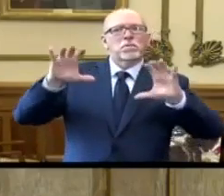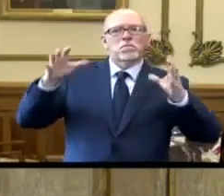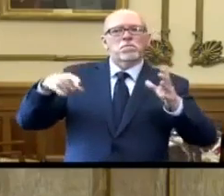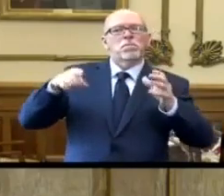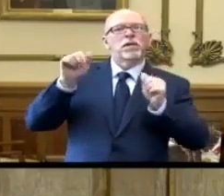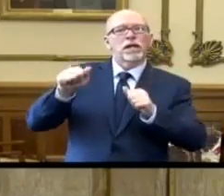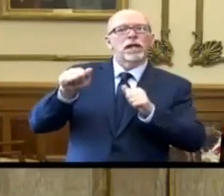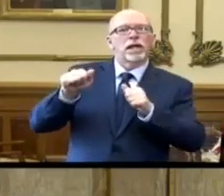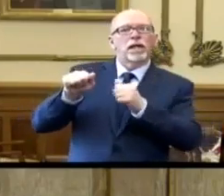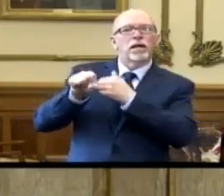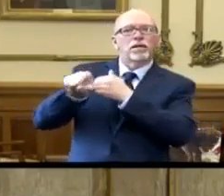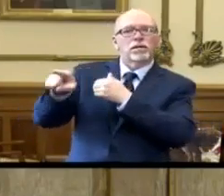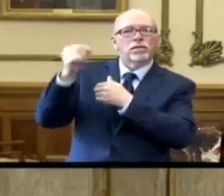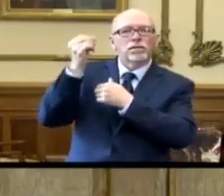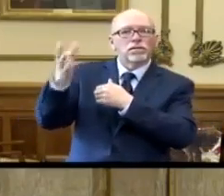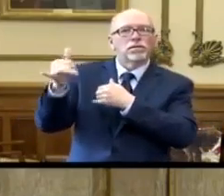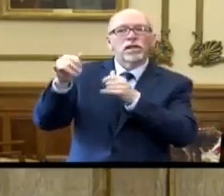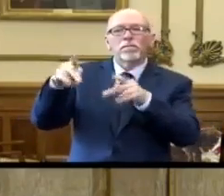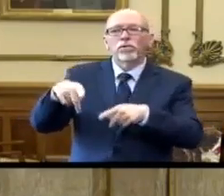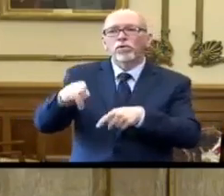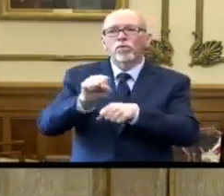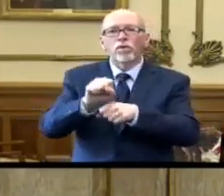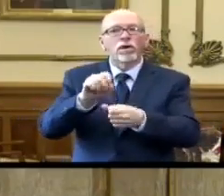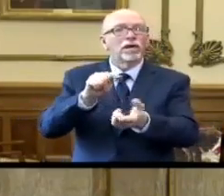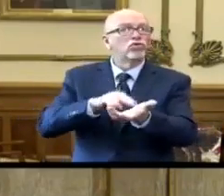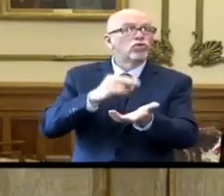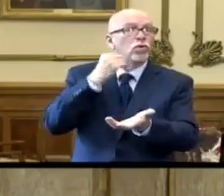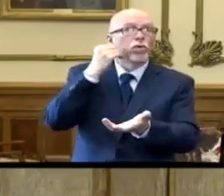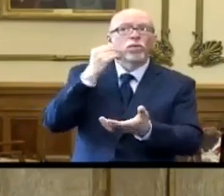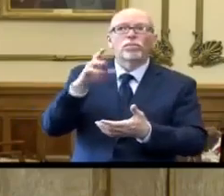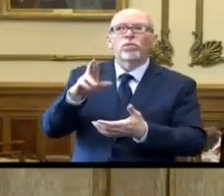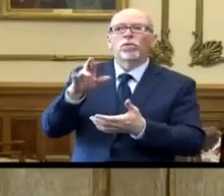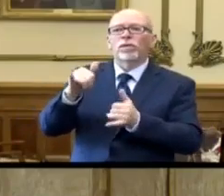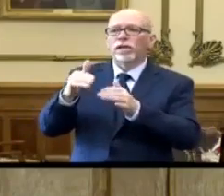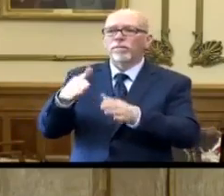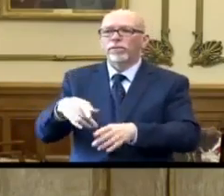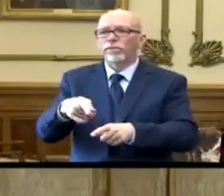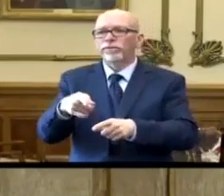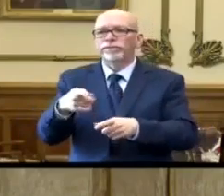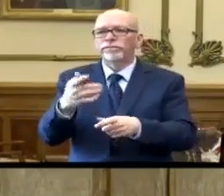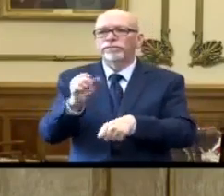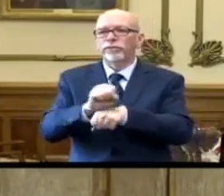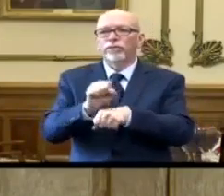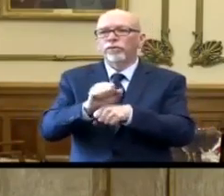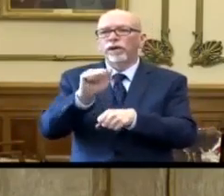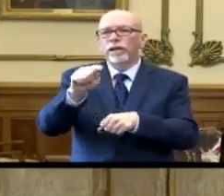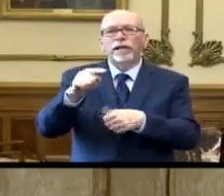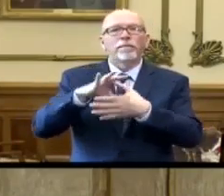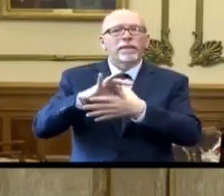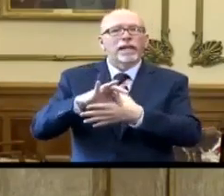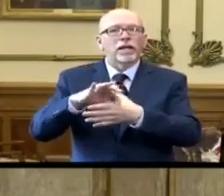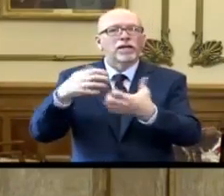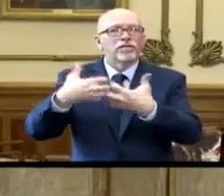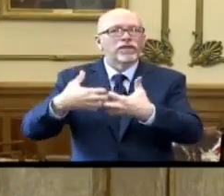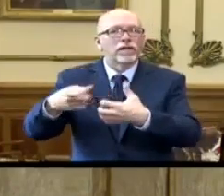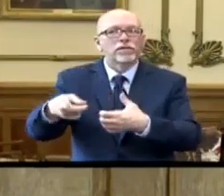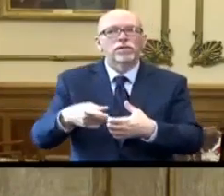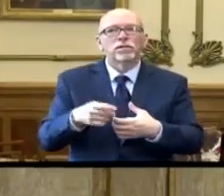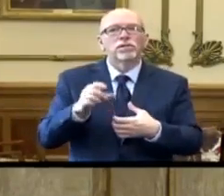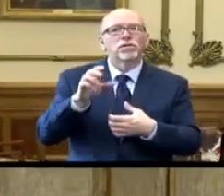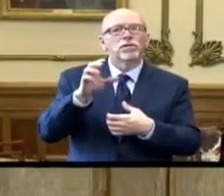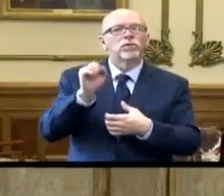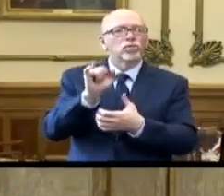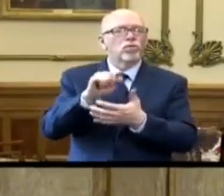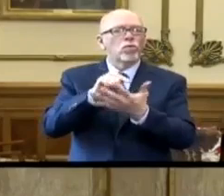to ping them about, wow, this is a person who works in a long-term care facility, or, you know, this is an individual who works at a meatpacking plant. So those